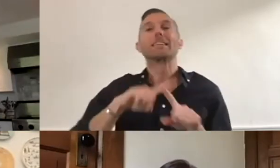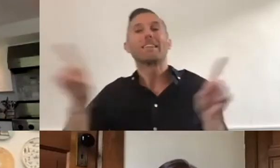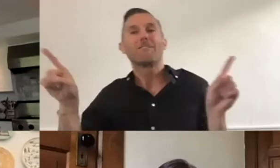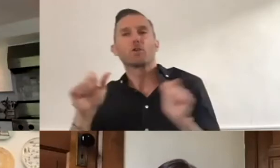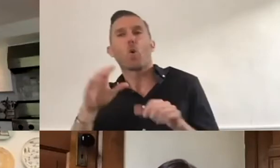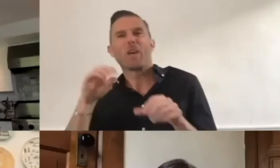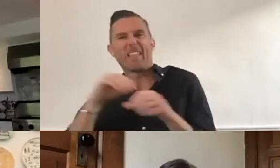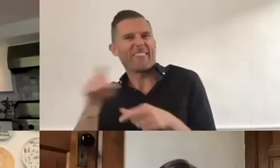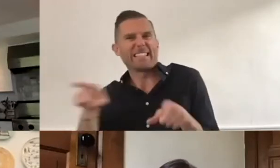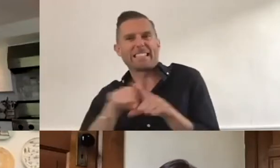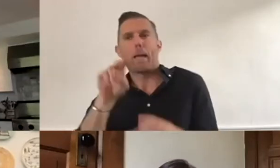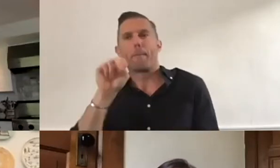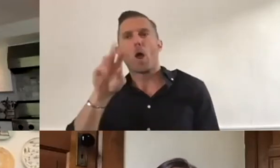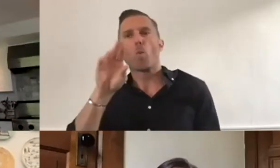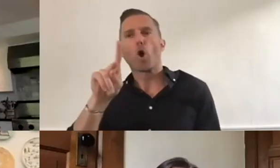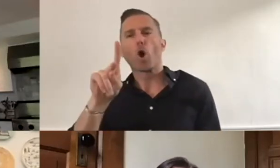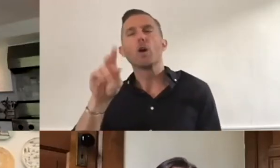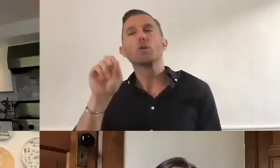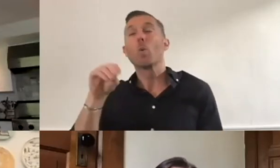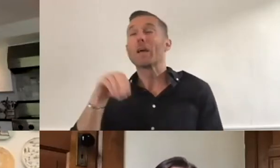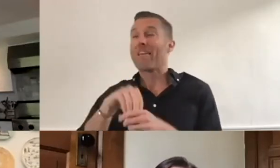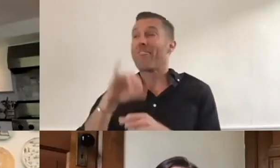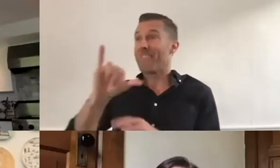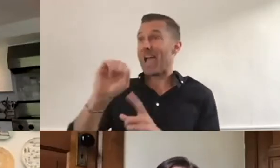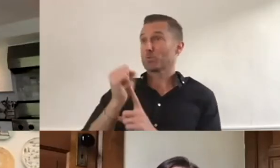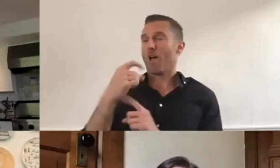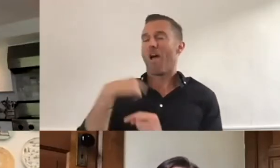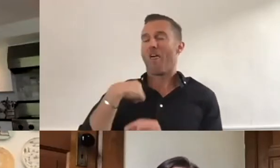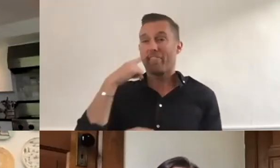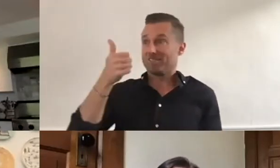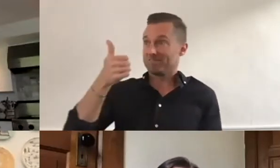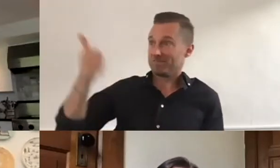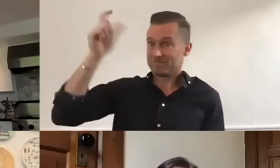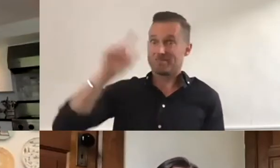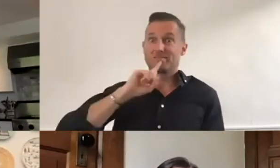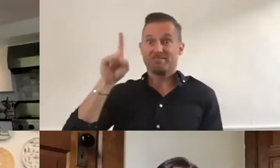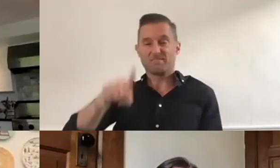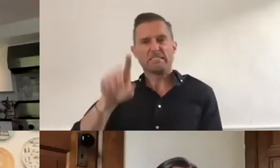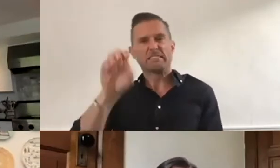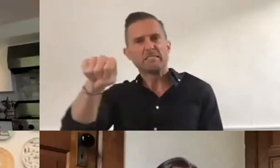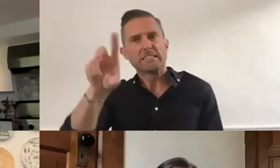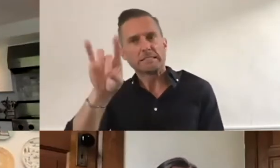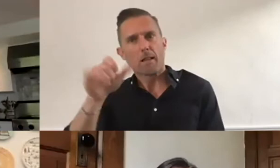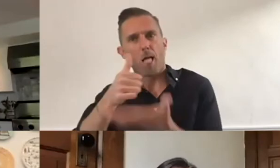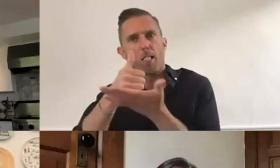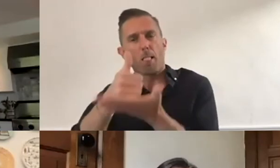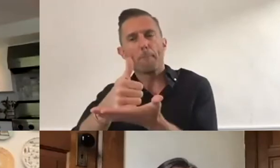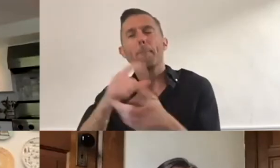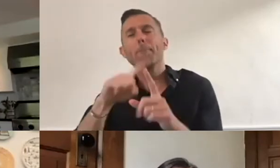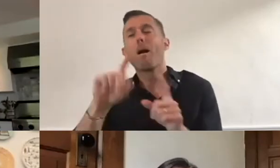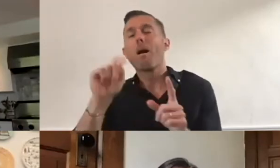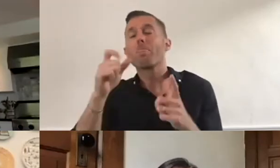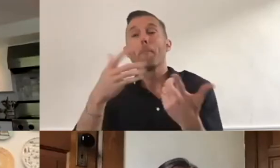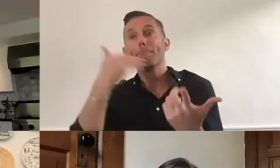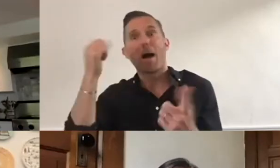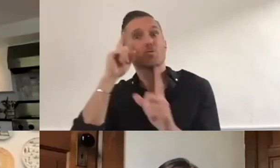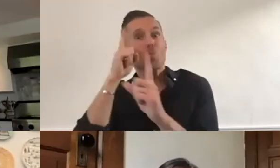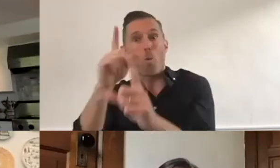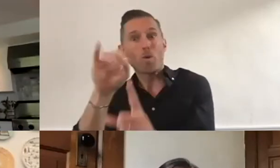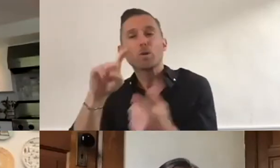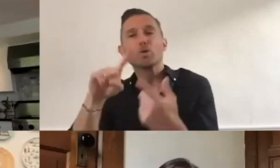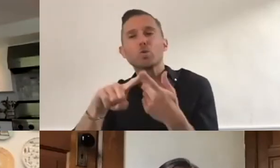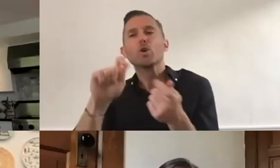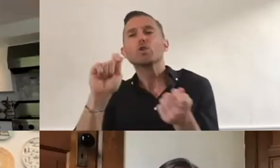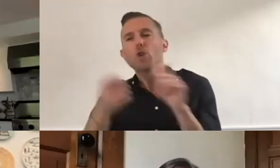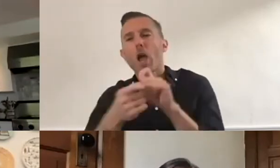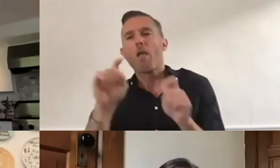mandate is slowly moving the dial. I think the ultimate goal would be to actually really shape the hearts and